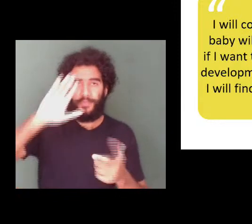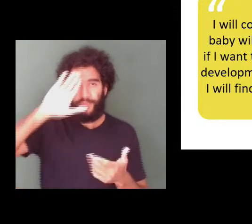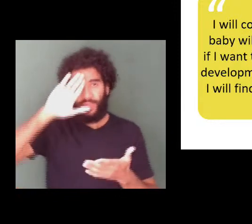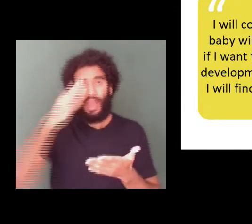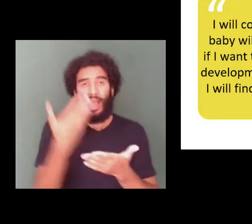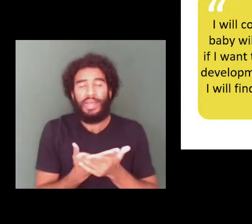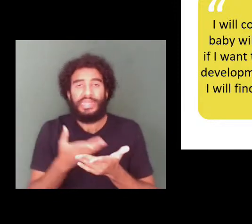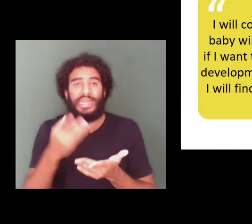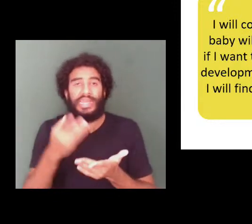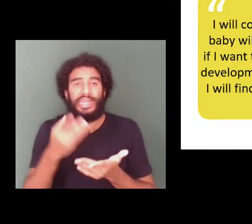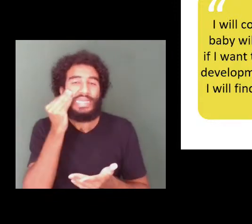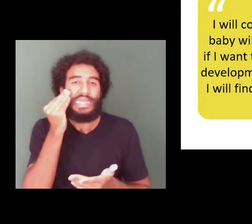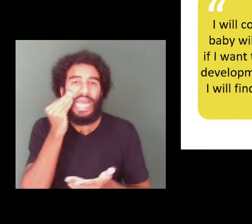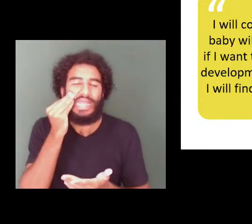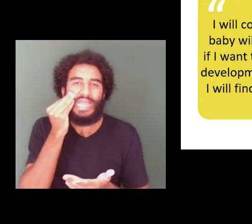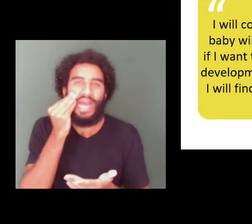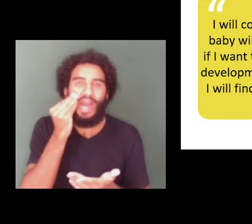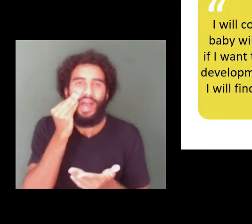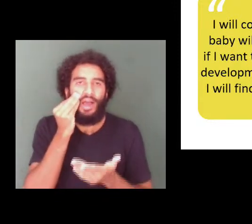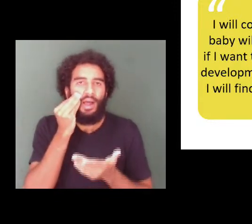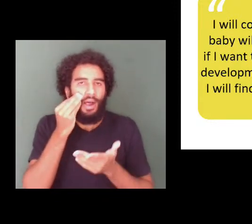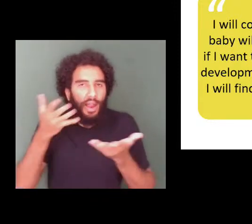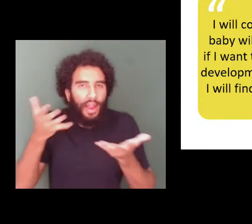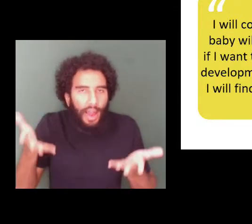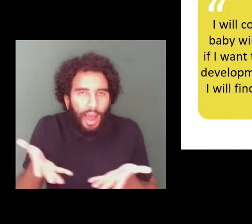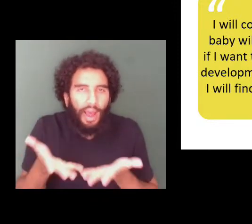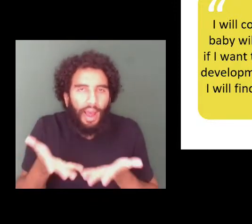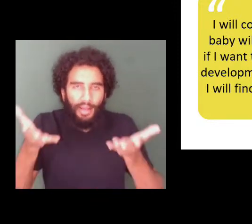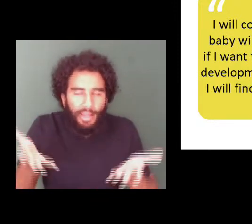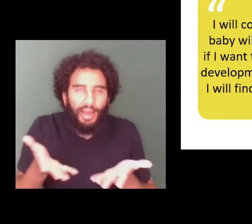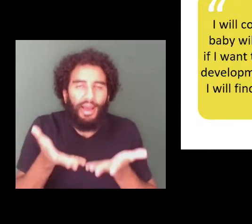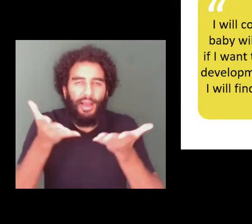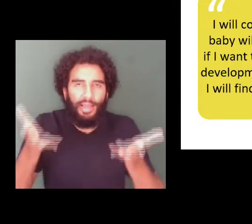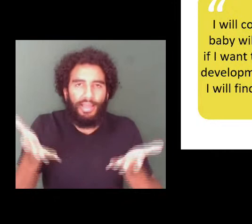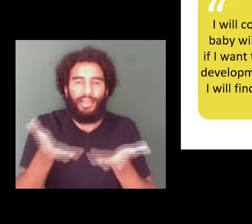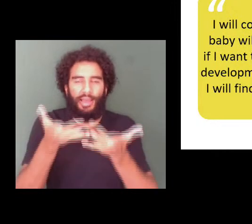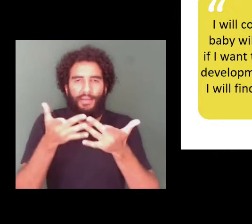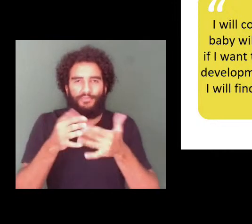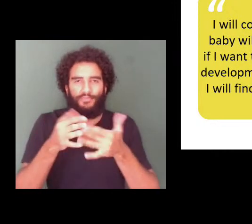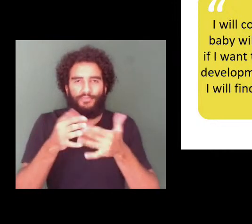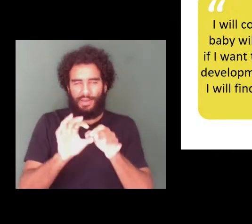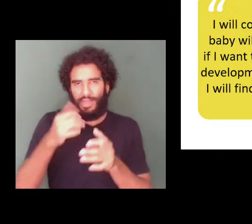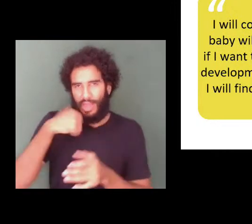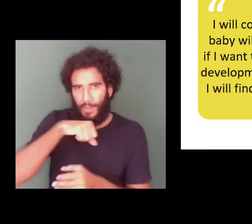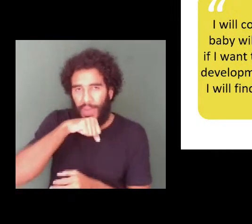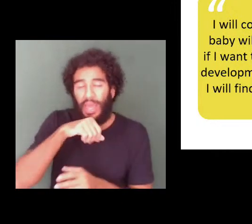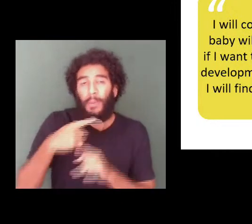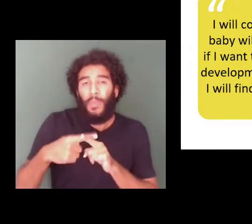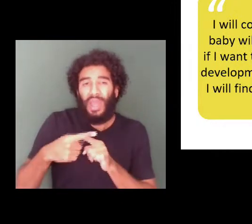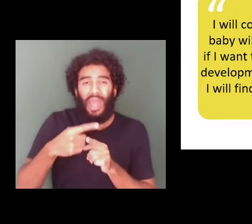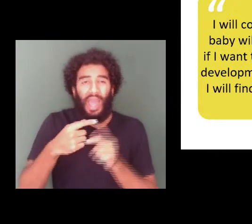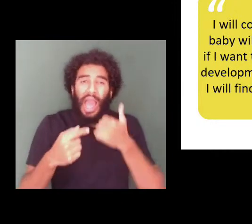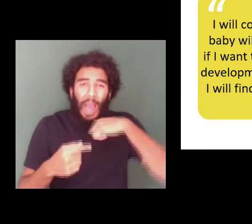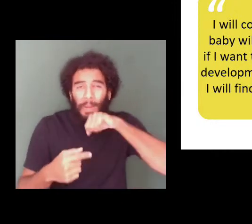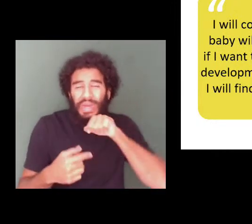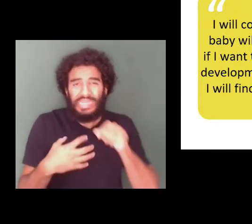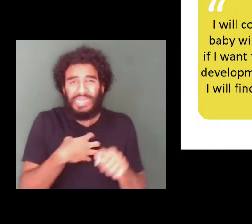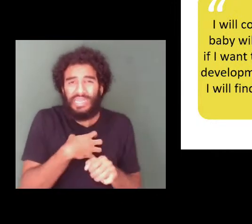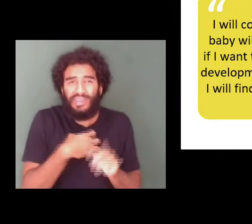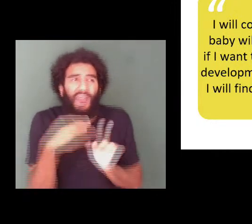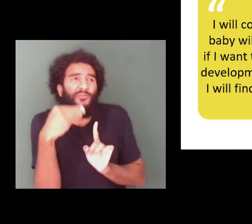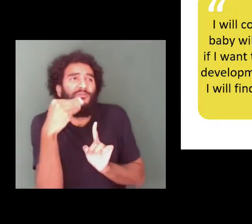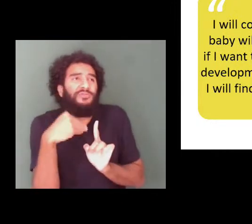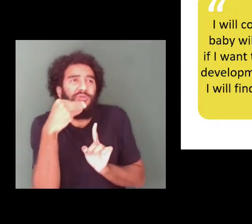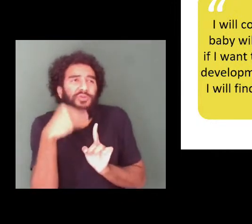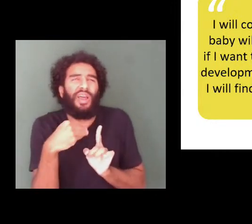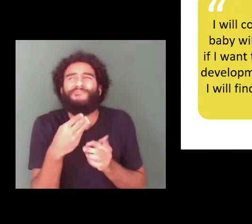issues themselves. So they feel vulnerable, they're feeling certain emotions about how to feed their babies, and the companies